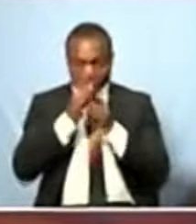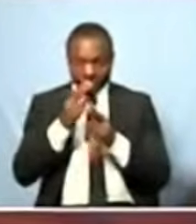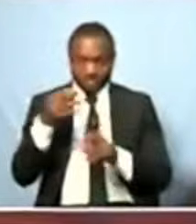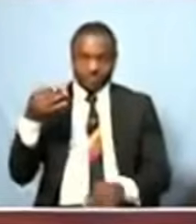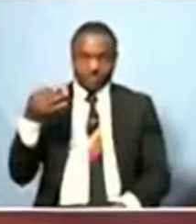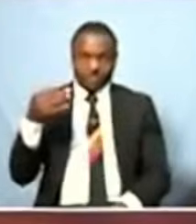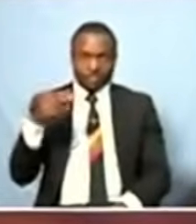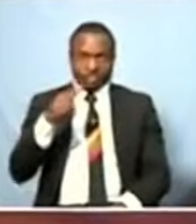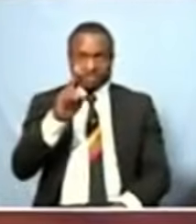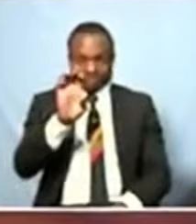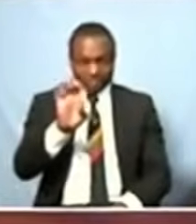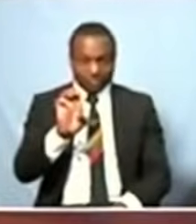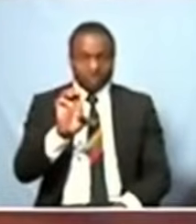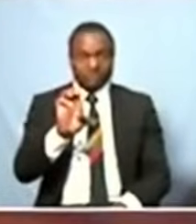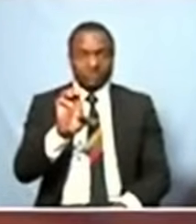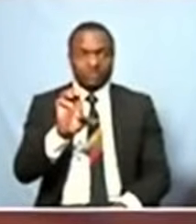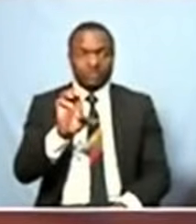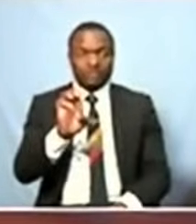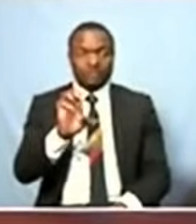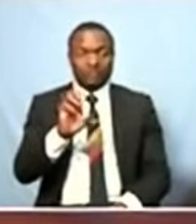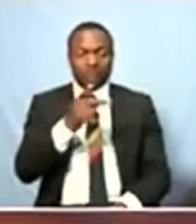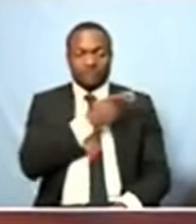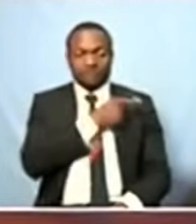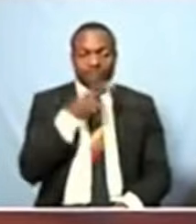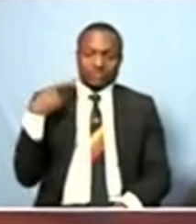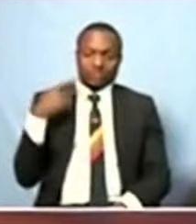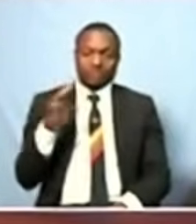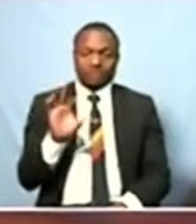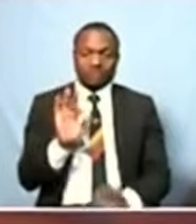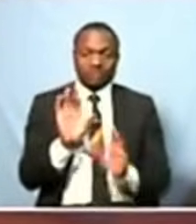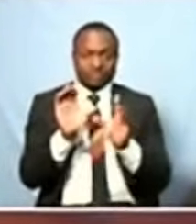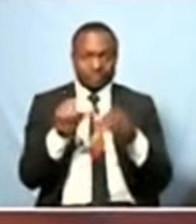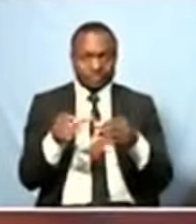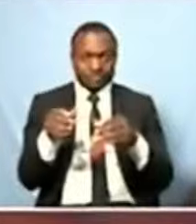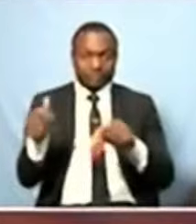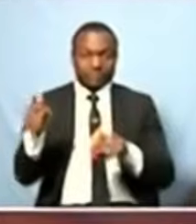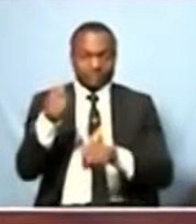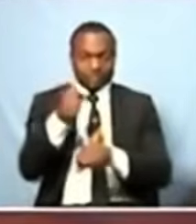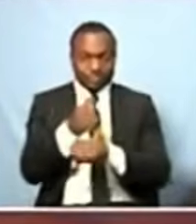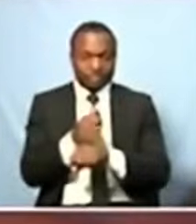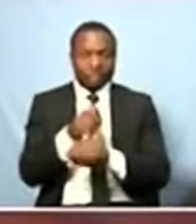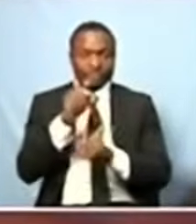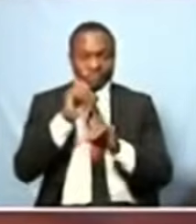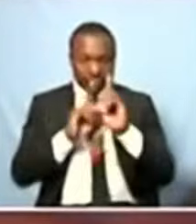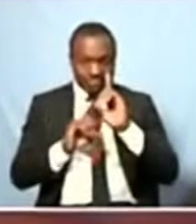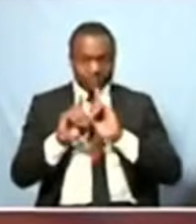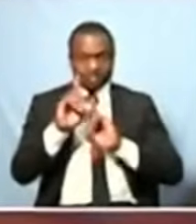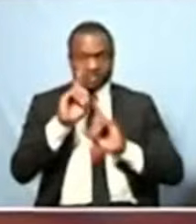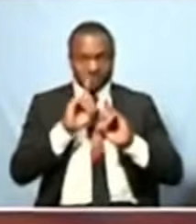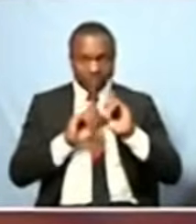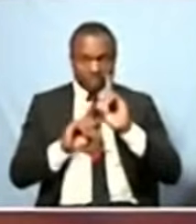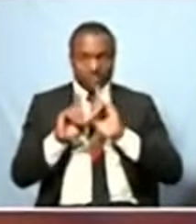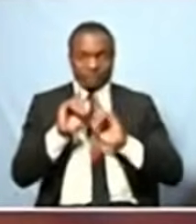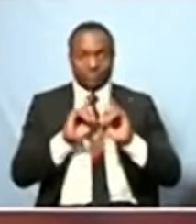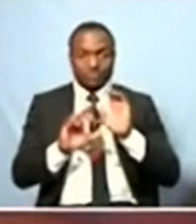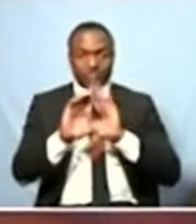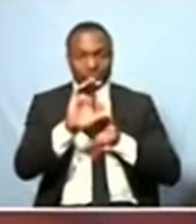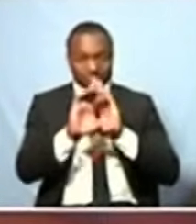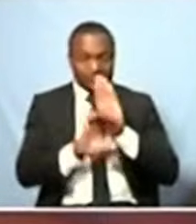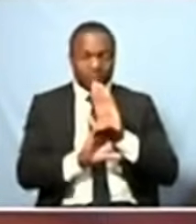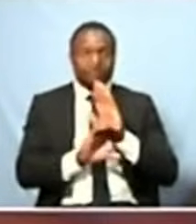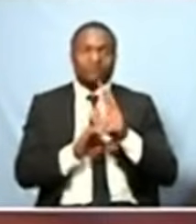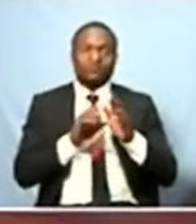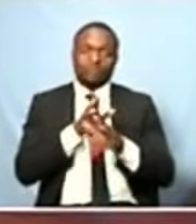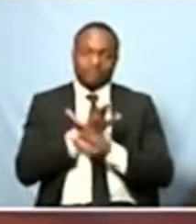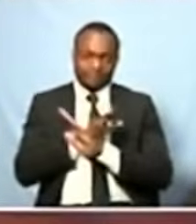Making his submission to the Parliamentary Select Committee that has been appointed to scrutinize the Constitution